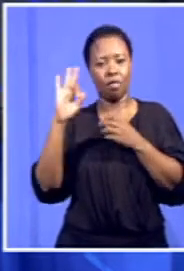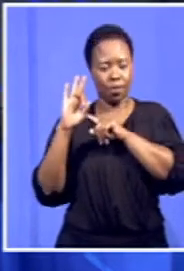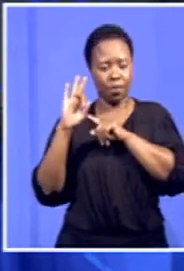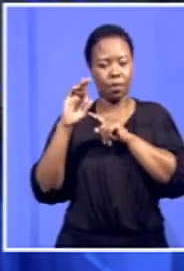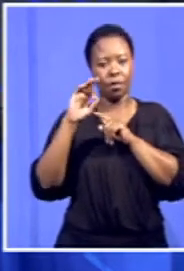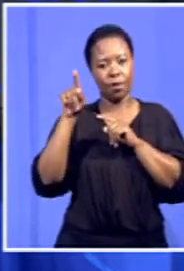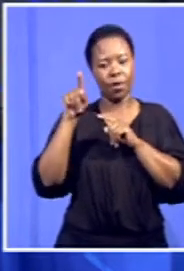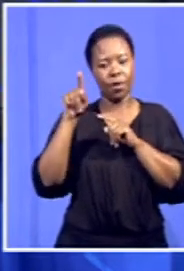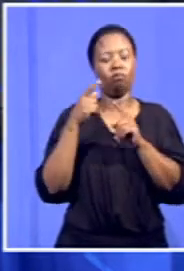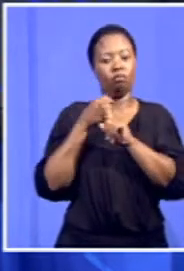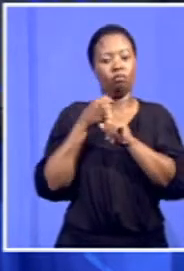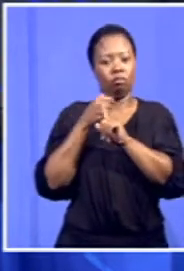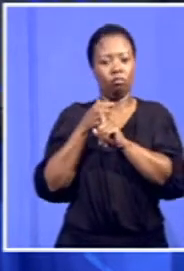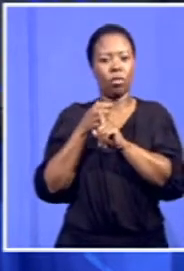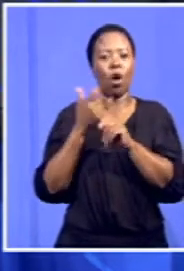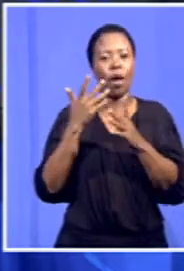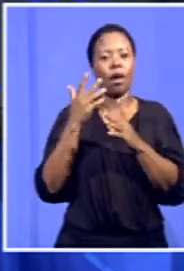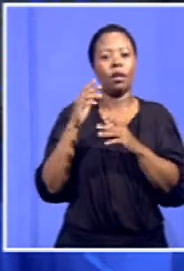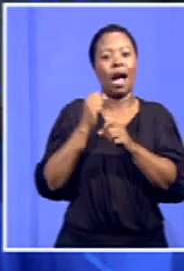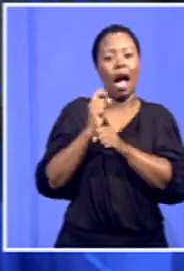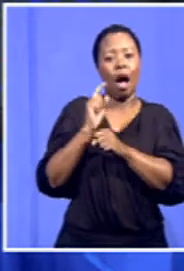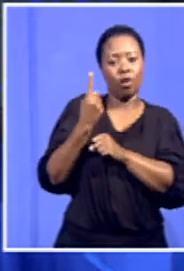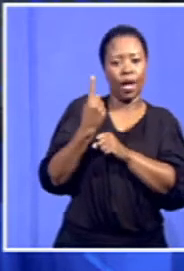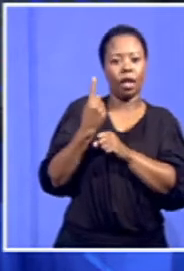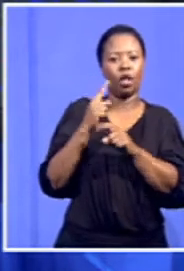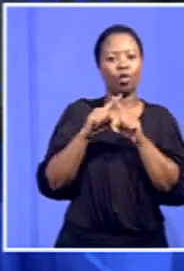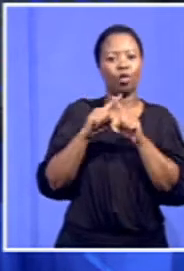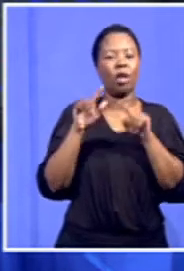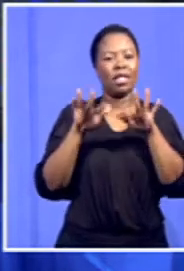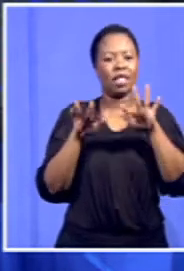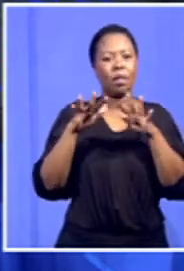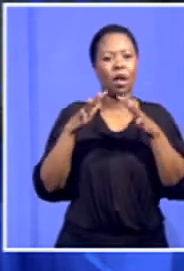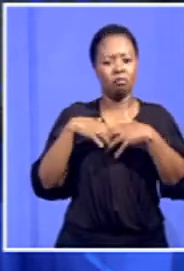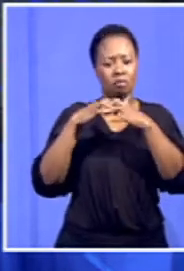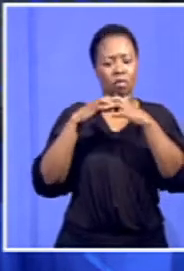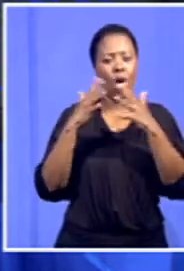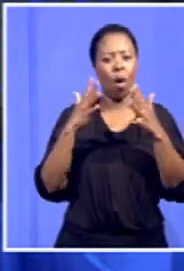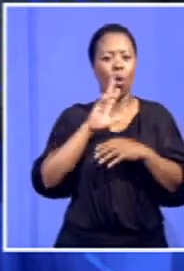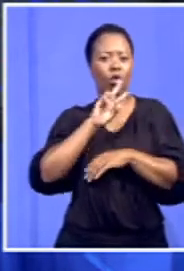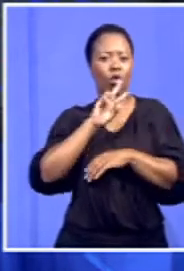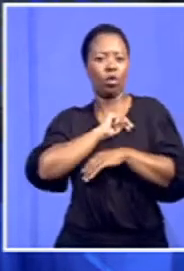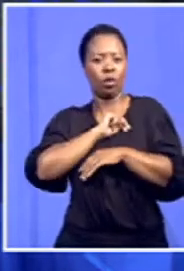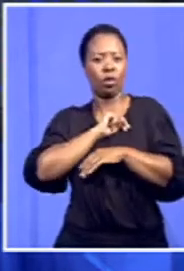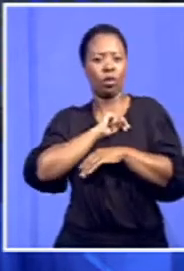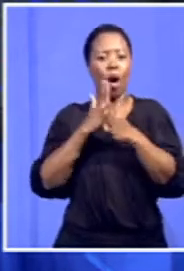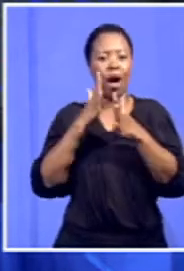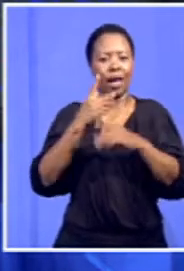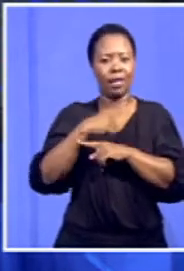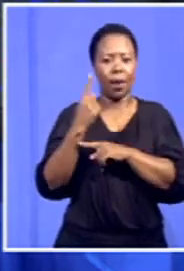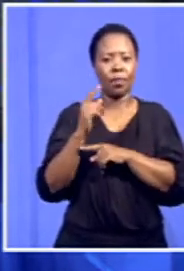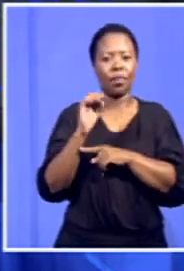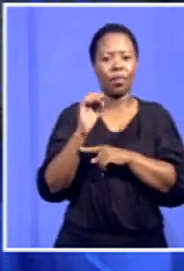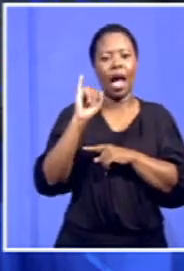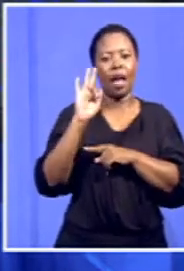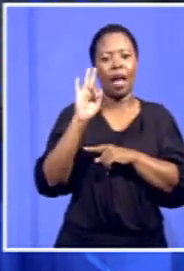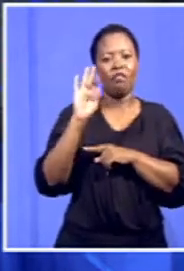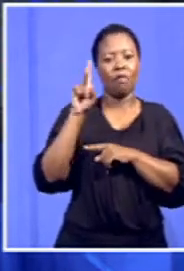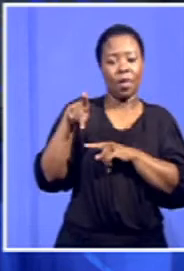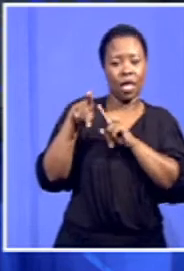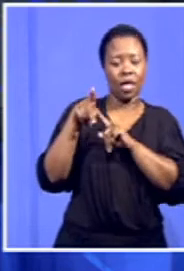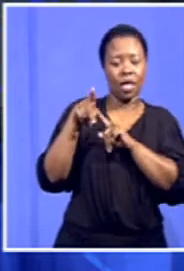the employment services in Gauteng. This follows a similar launch in Kwazulu Natal on Workers' Day. The IFP says the main aim